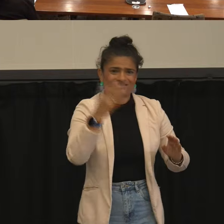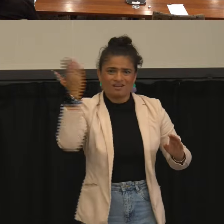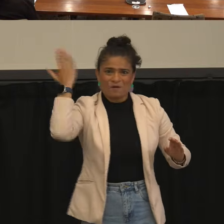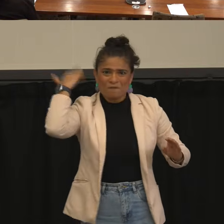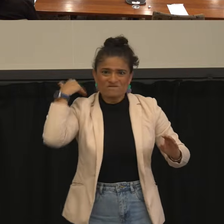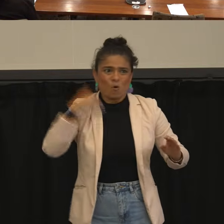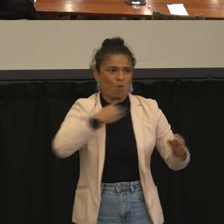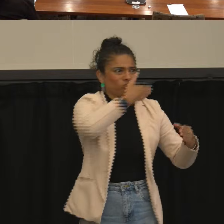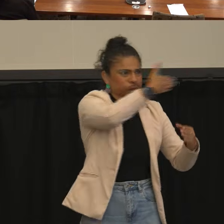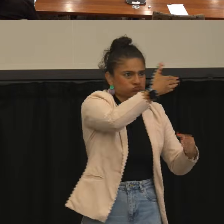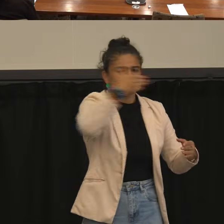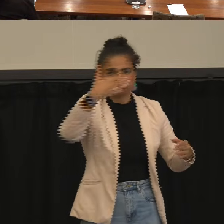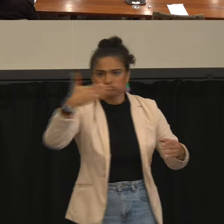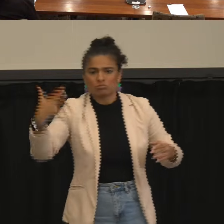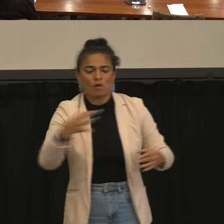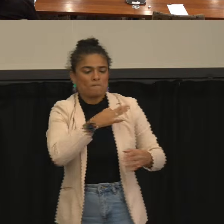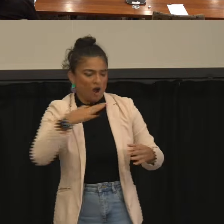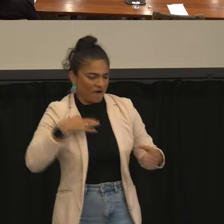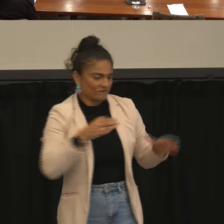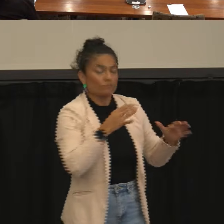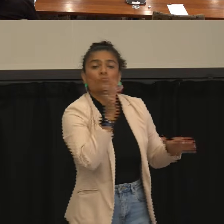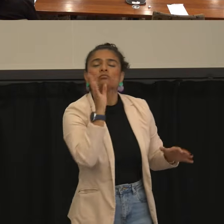everyone.